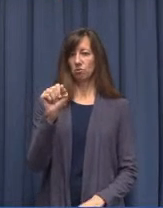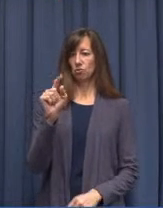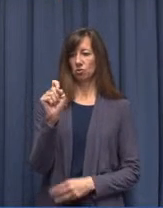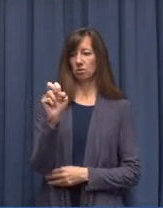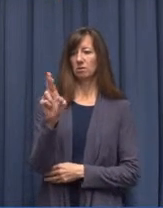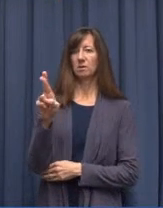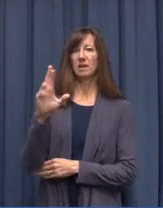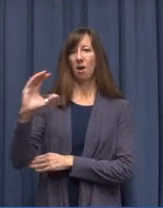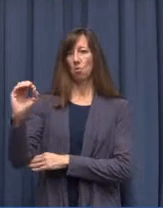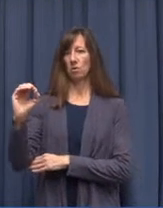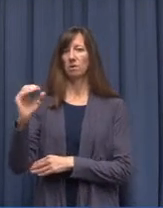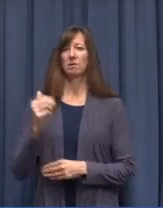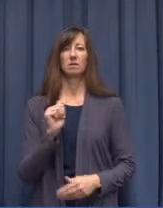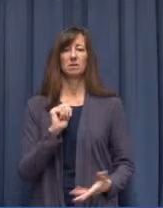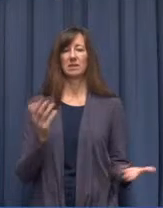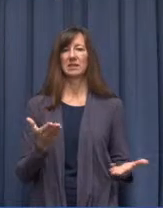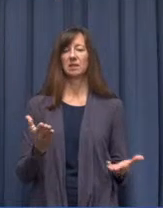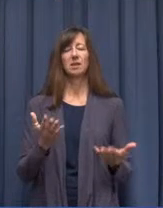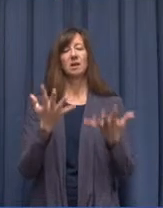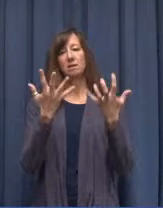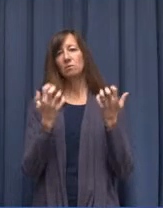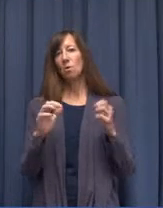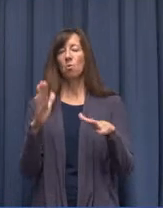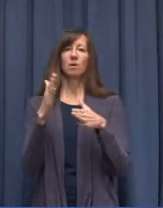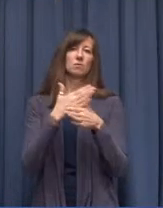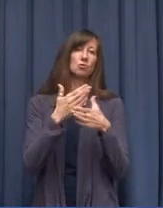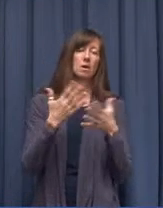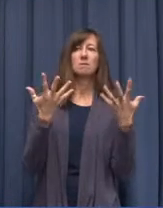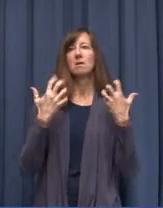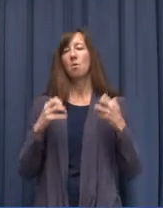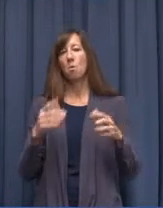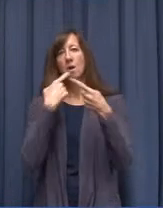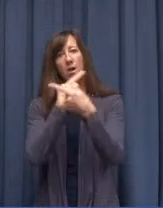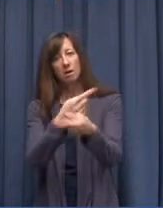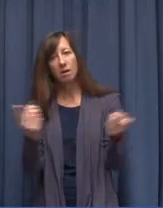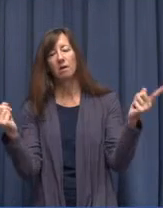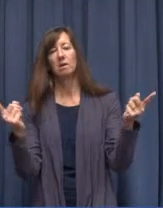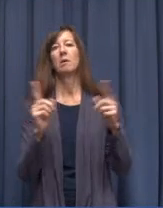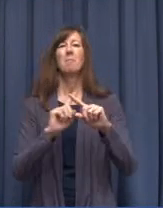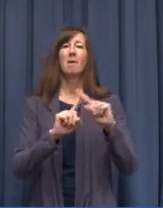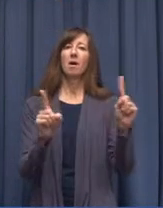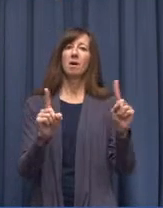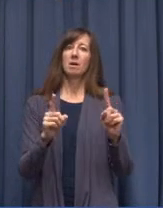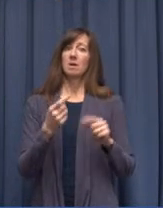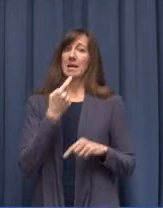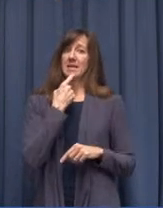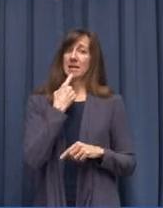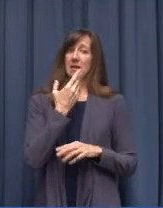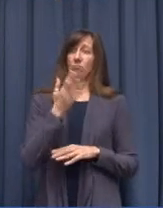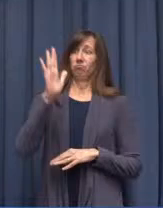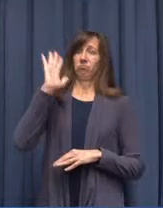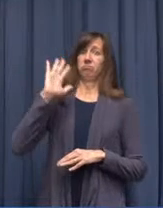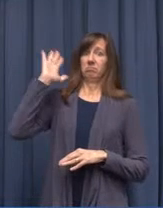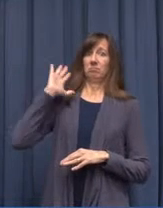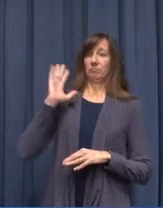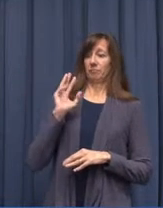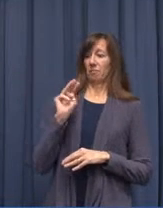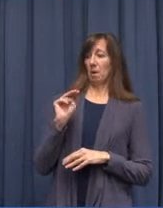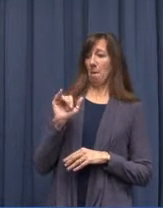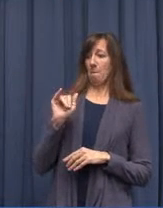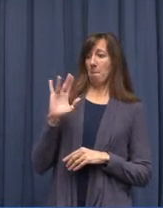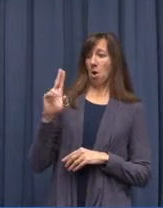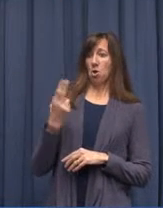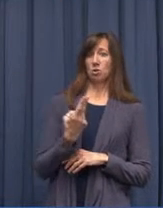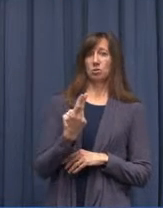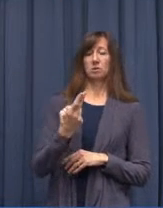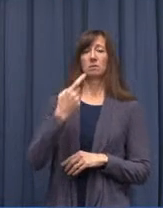not what I want to be sharing and reporting, I think it's important, as I've said from the beginning, to be clear about that. As we saw things changing,